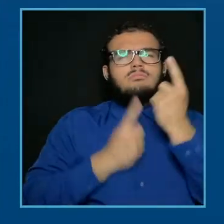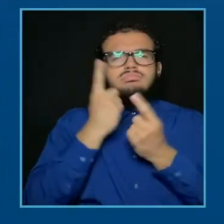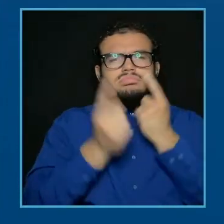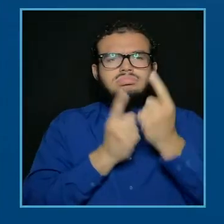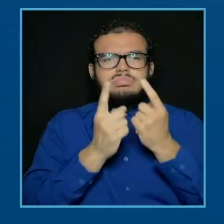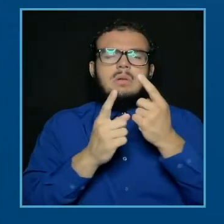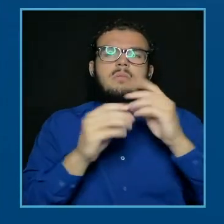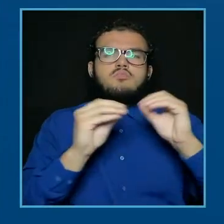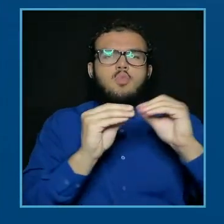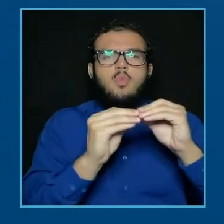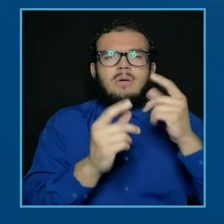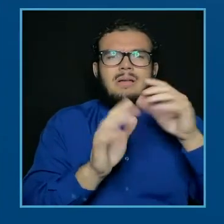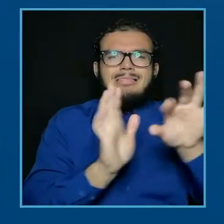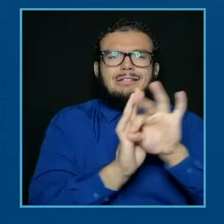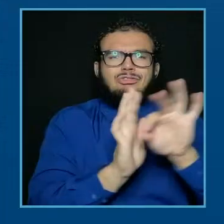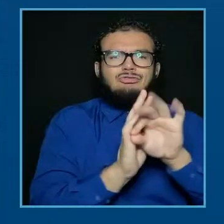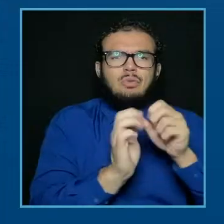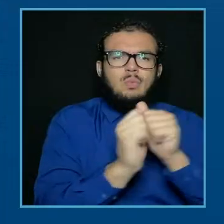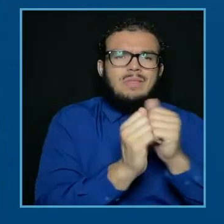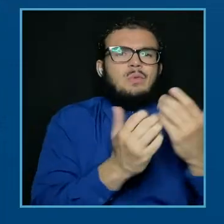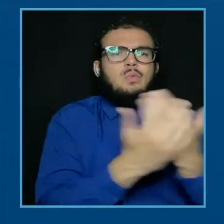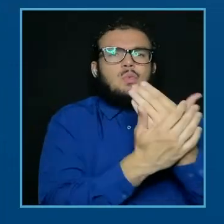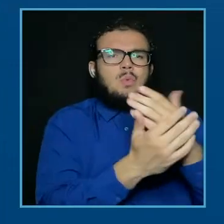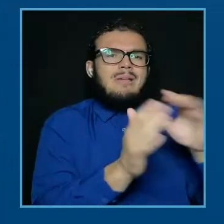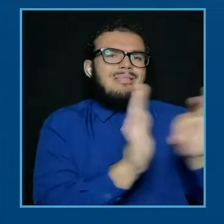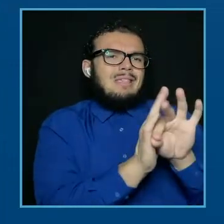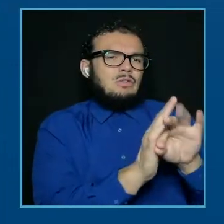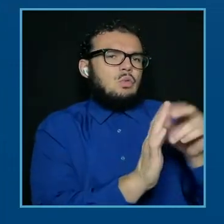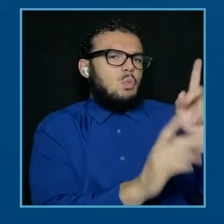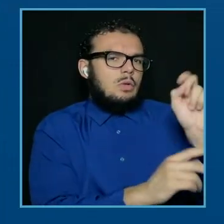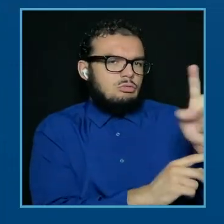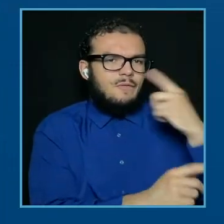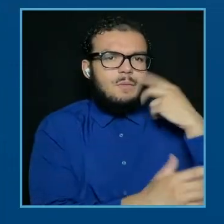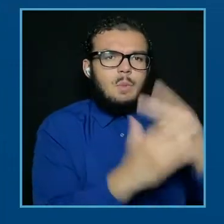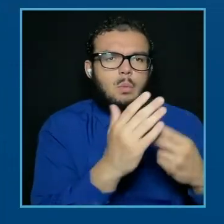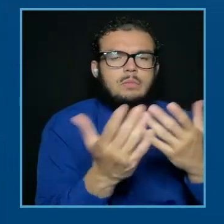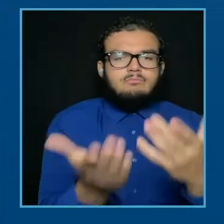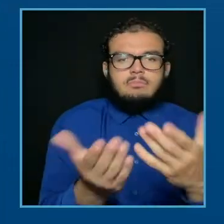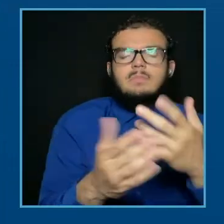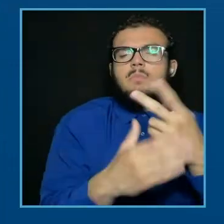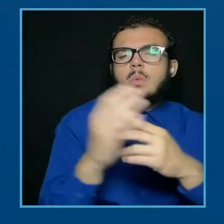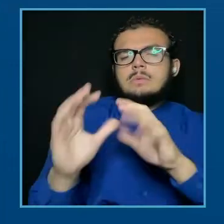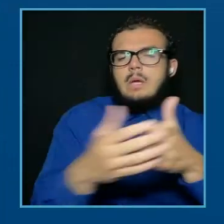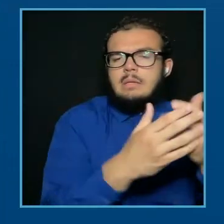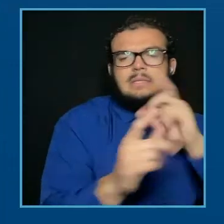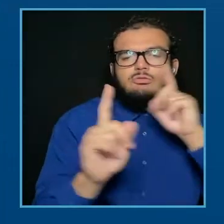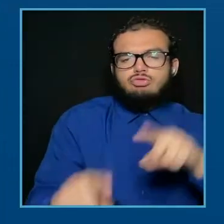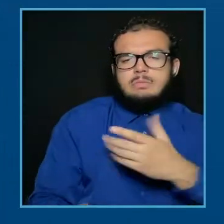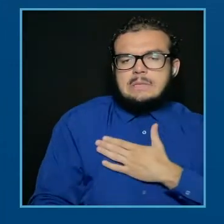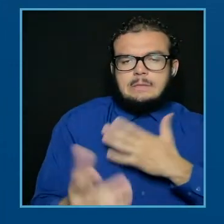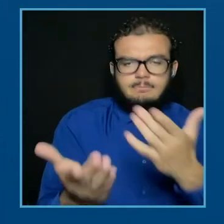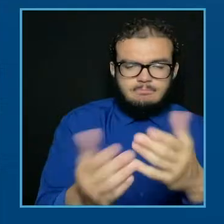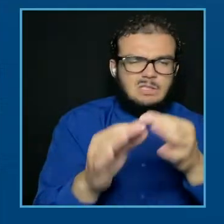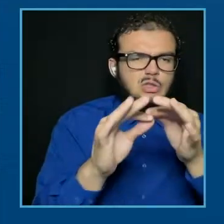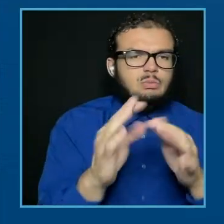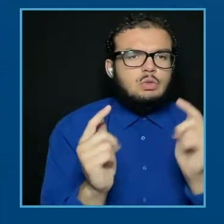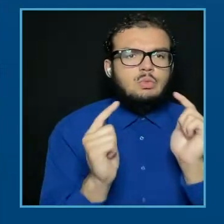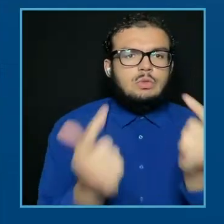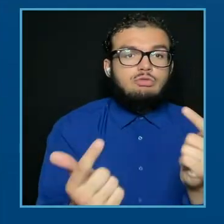continuing the election with a new electorate? Question for both sides, please. A vacancy. Thank